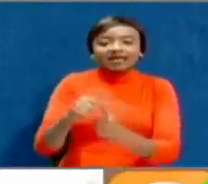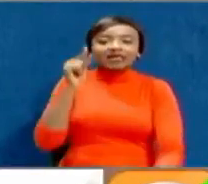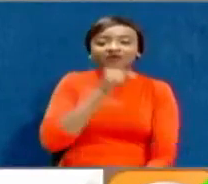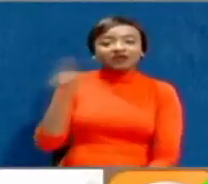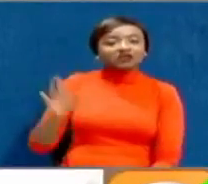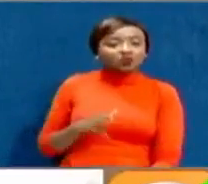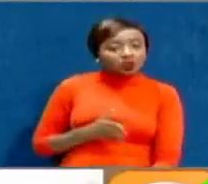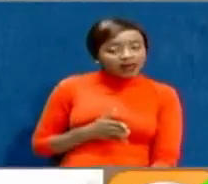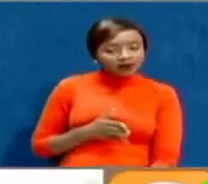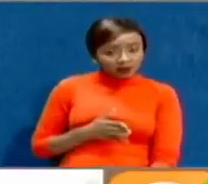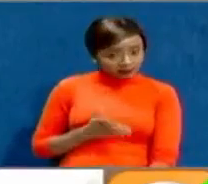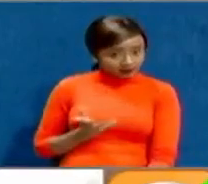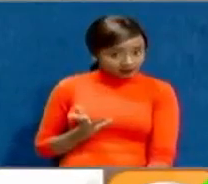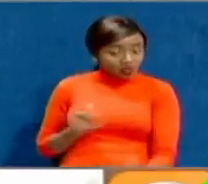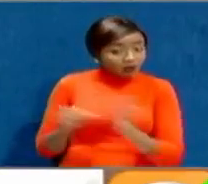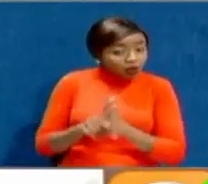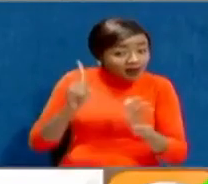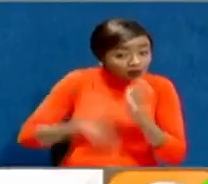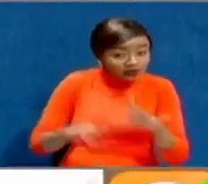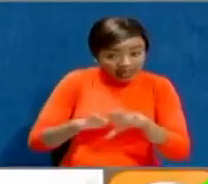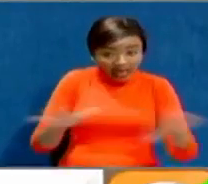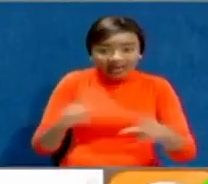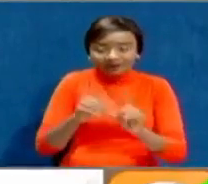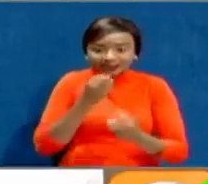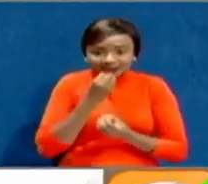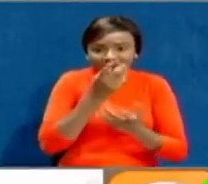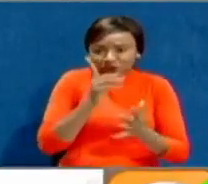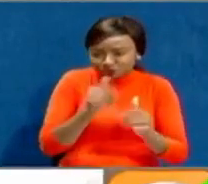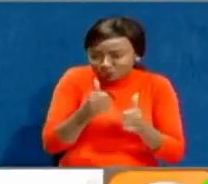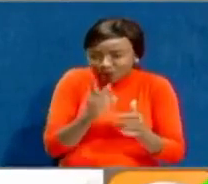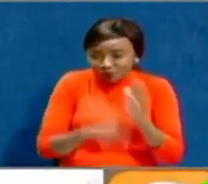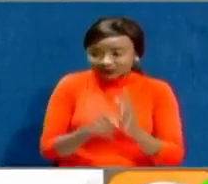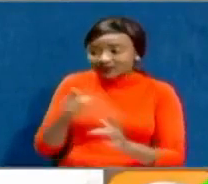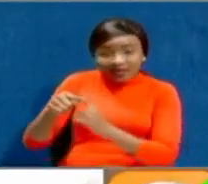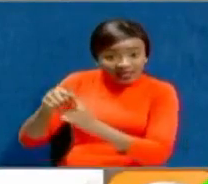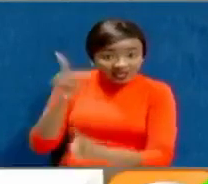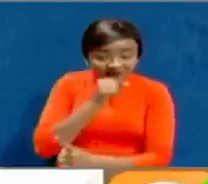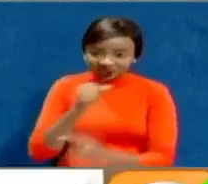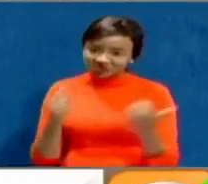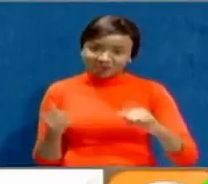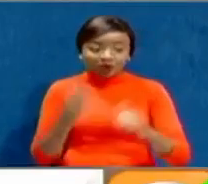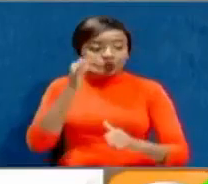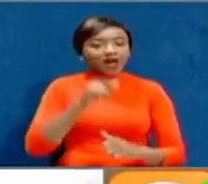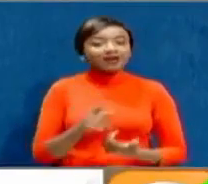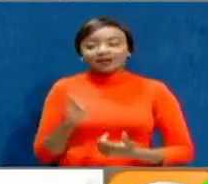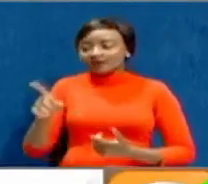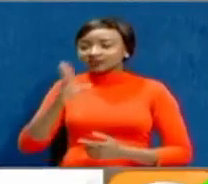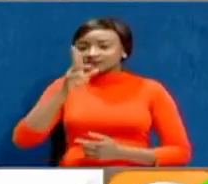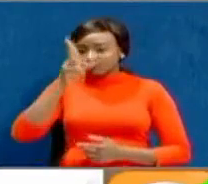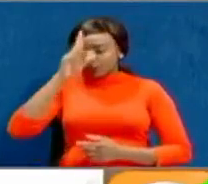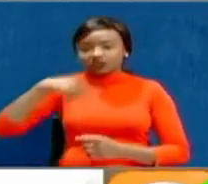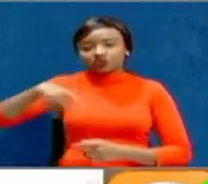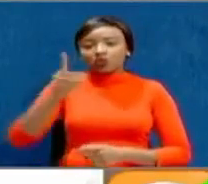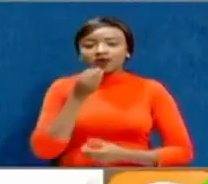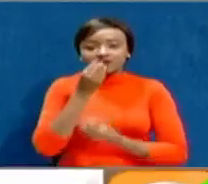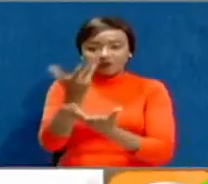death. Well, the good news is the attempted assassination was thwarted after the victim reported the matter to the